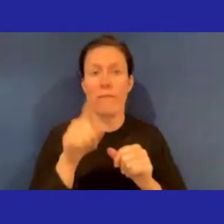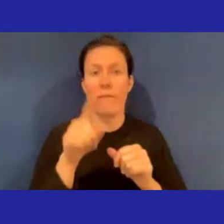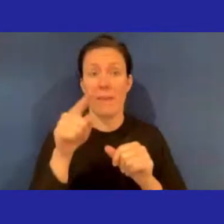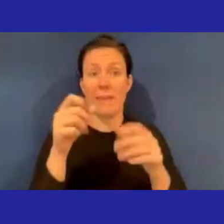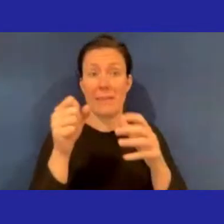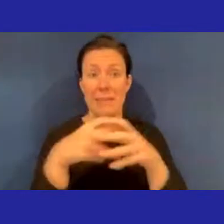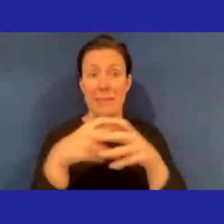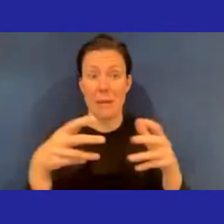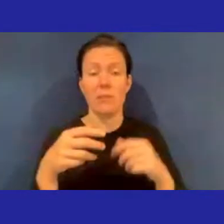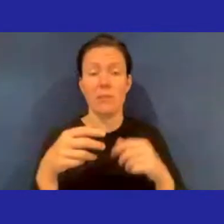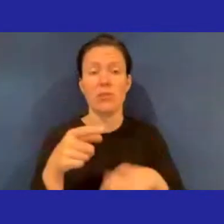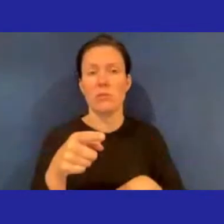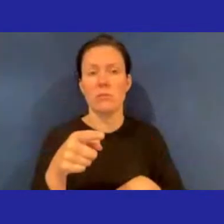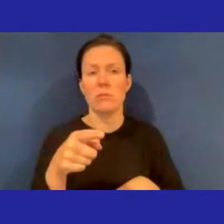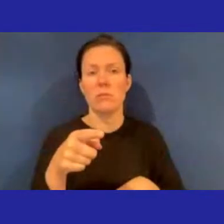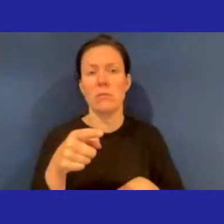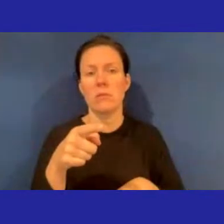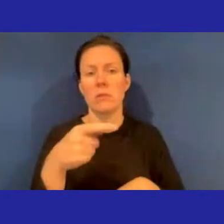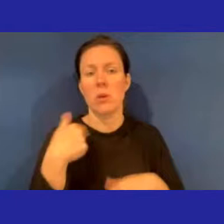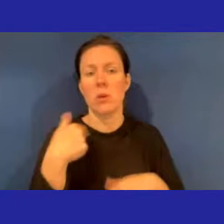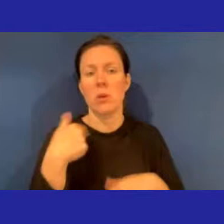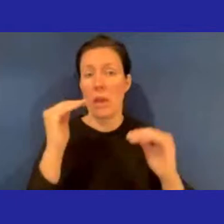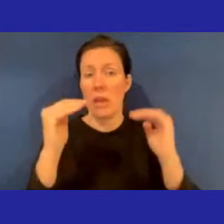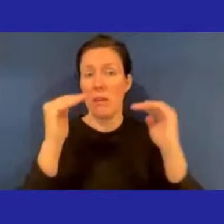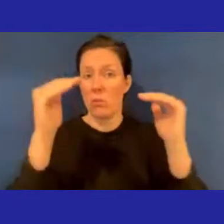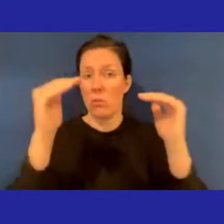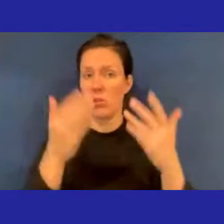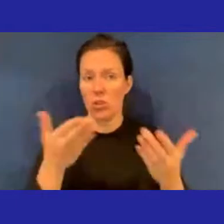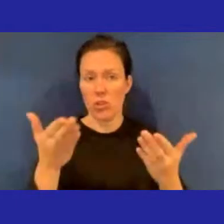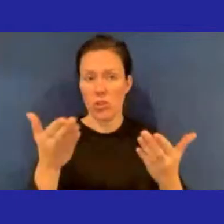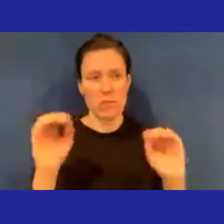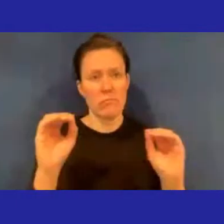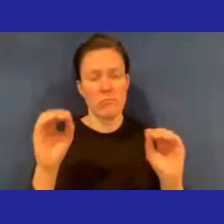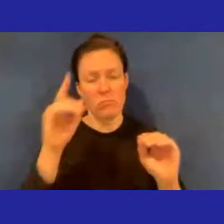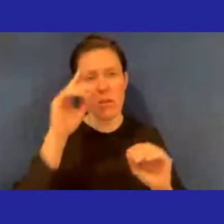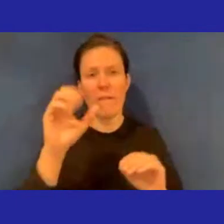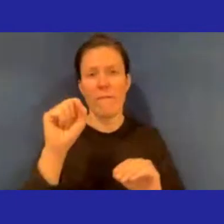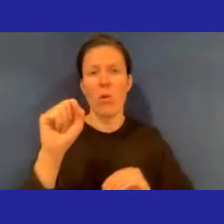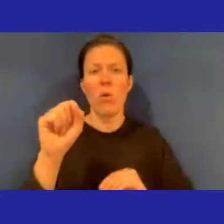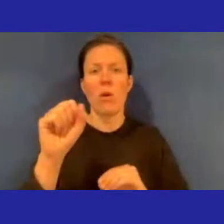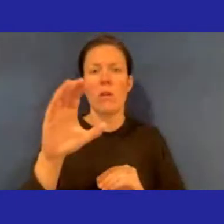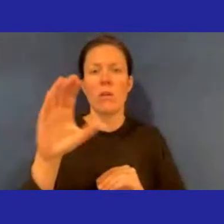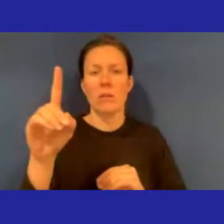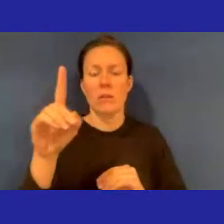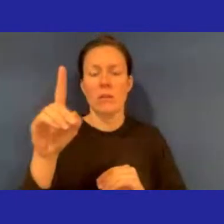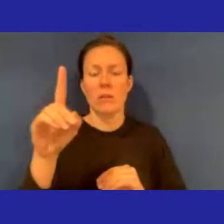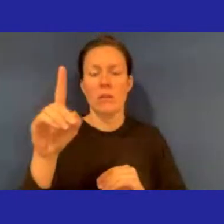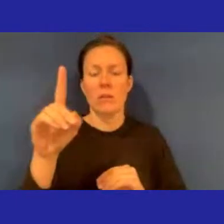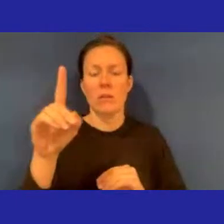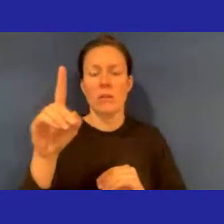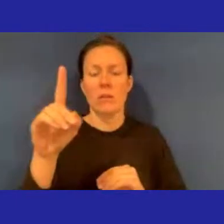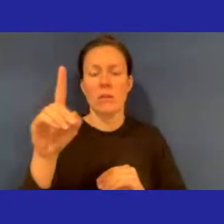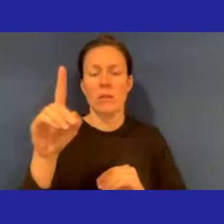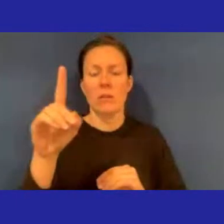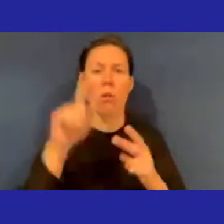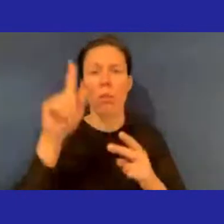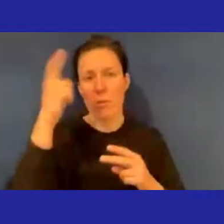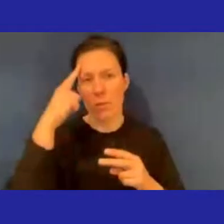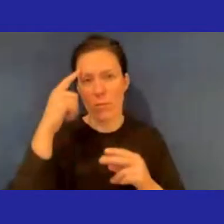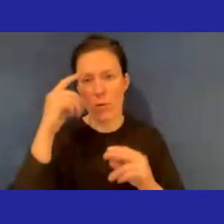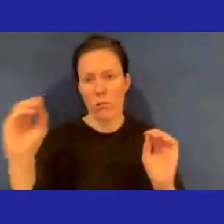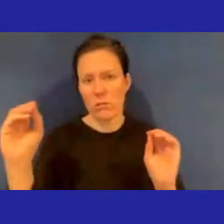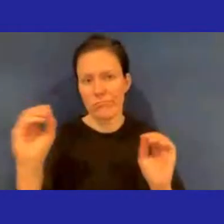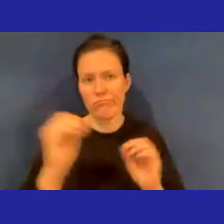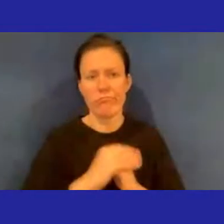not have any adult services for sickle cell disease in Harlem or the Bronx. Um, and